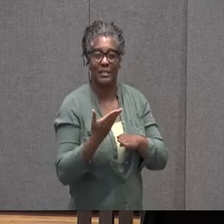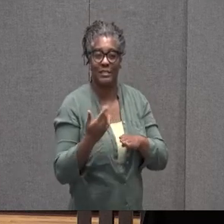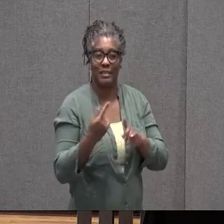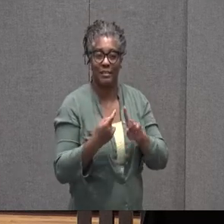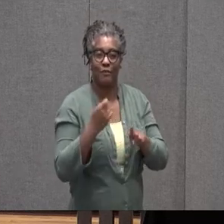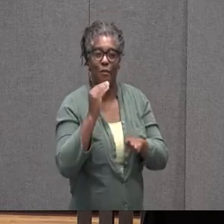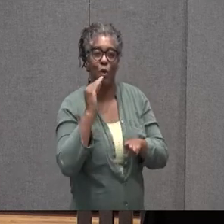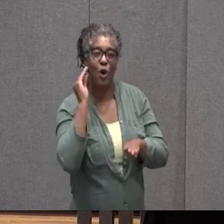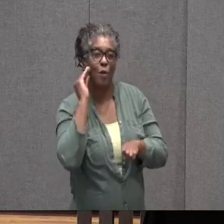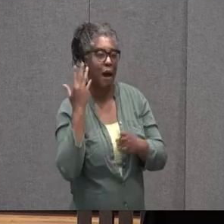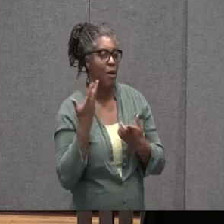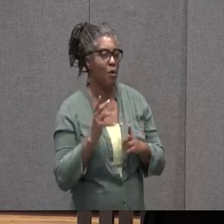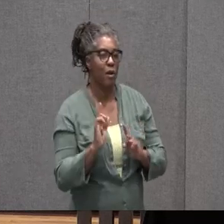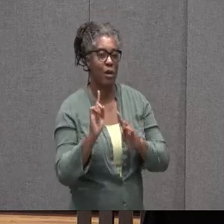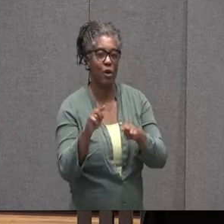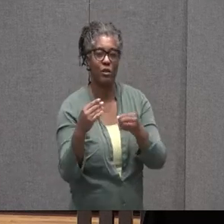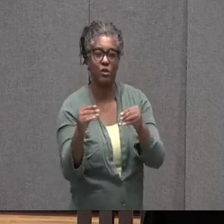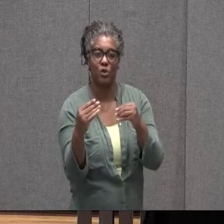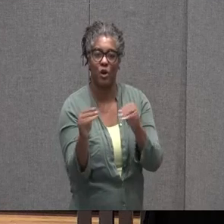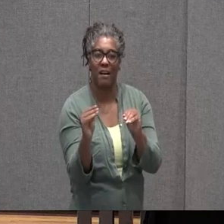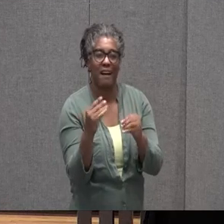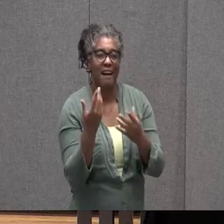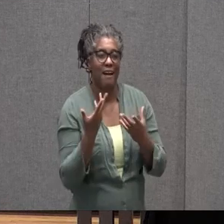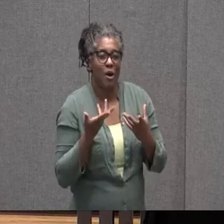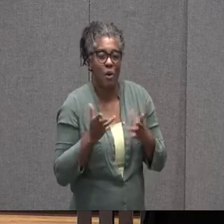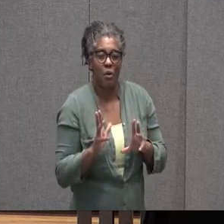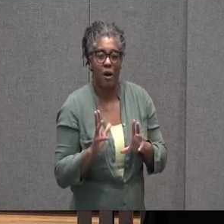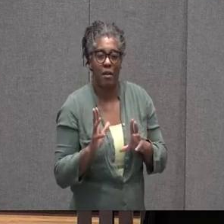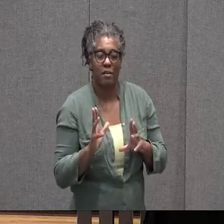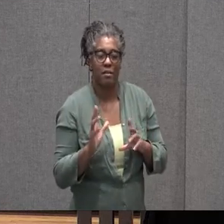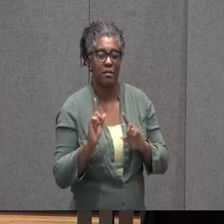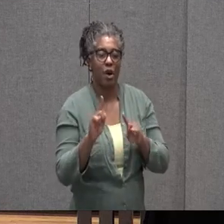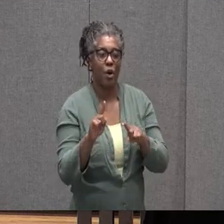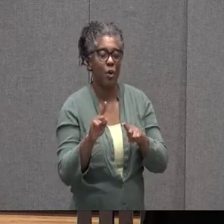store. I don't want to go grab things